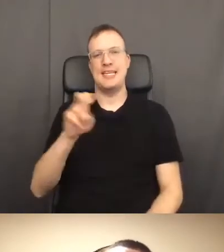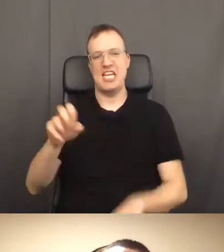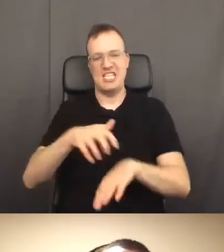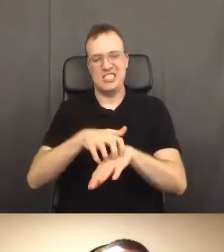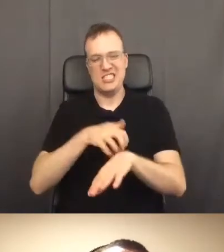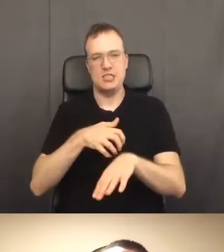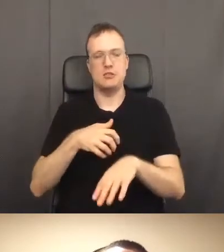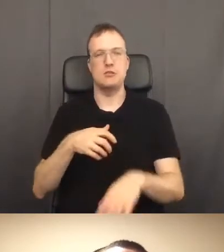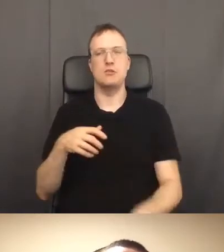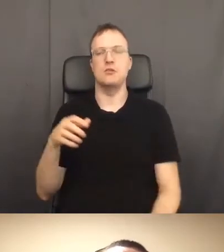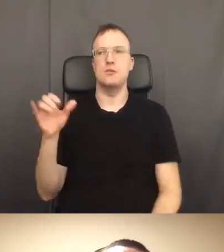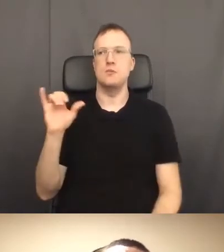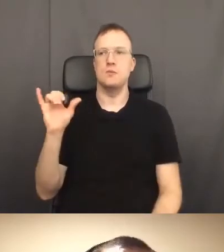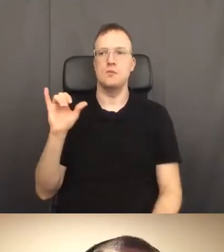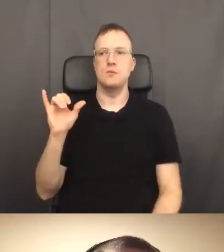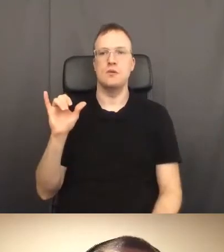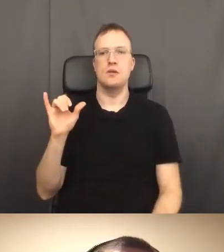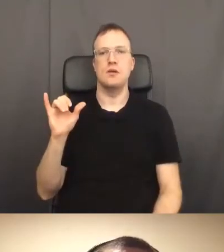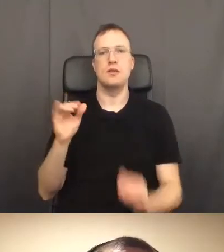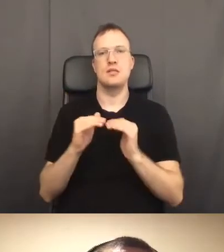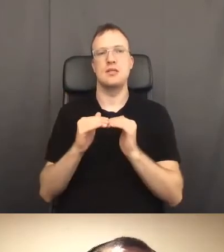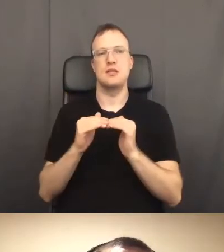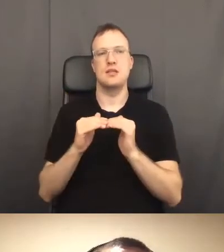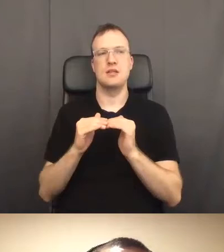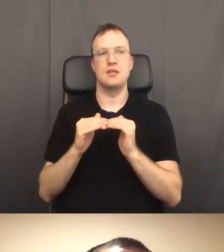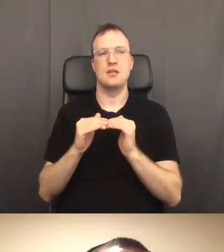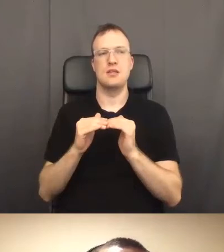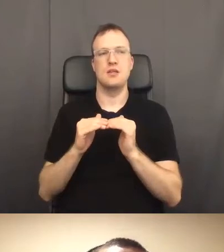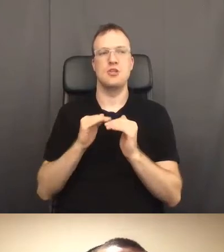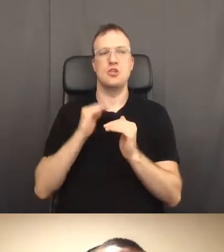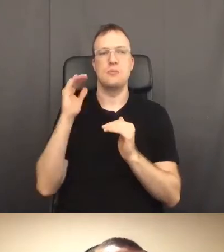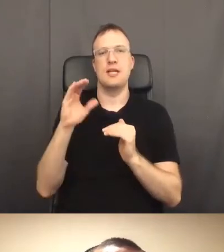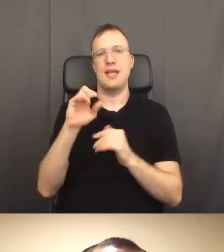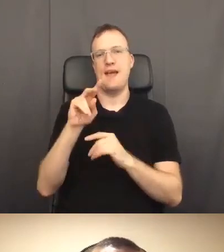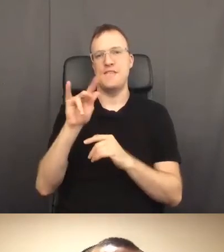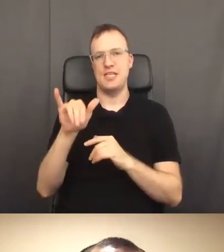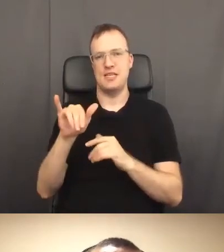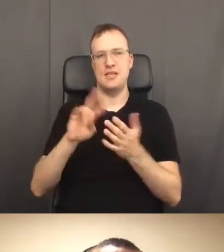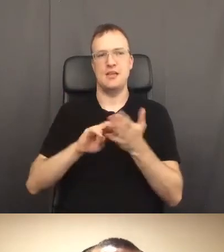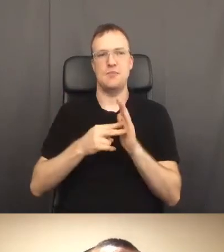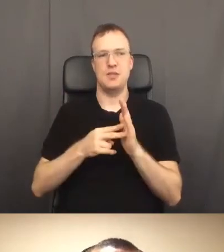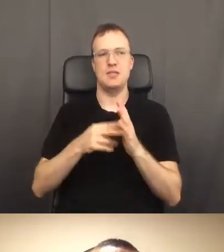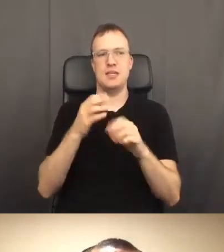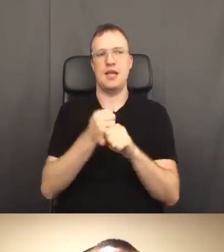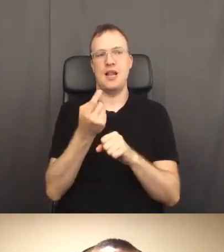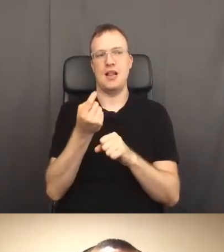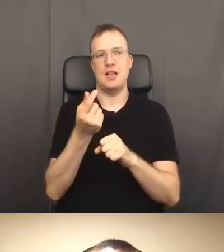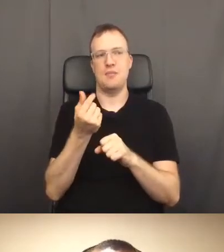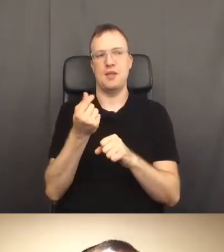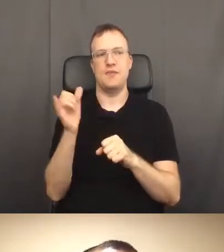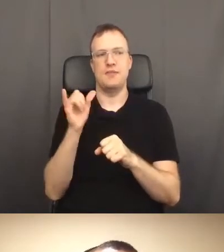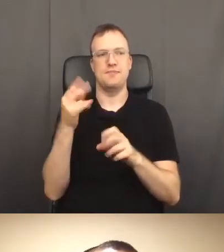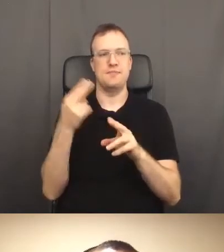he also eats too much candies, so he's getting a little bit of like what do you call